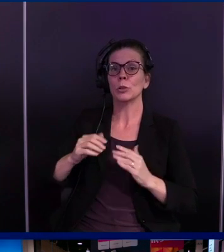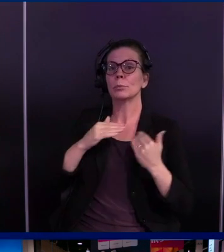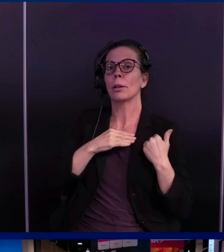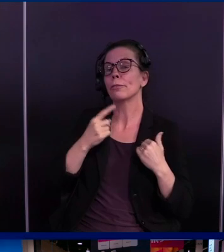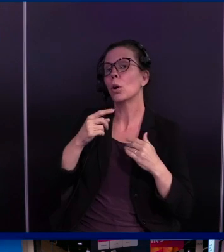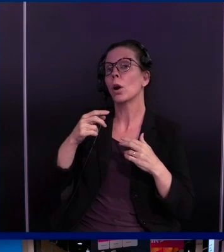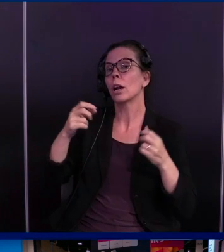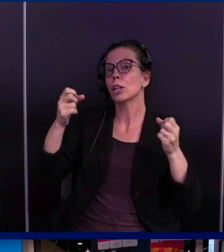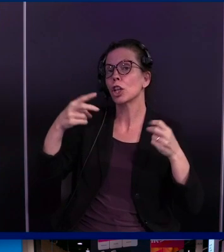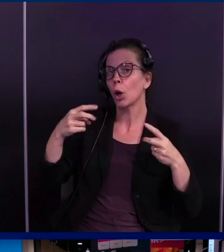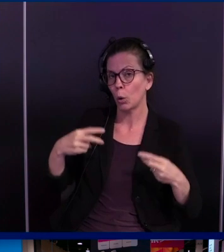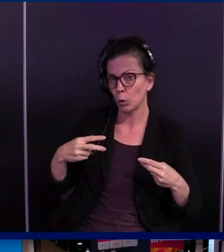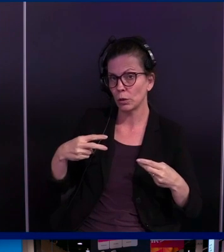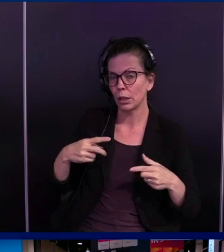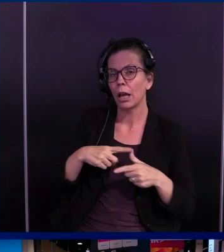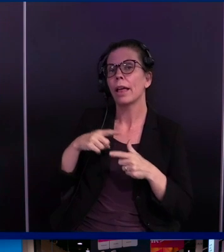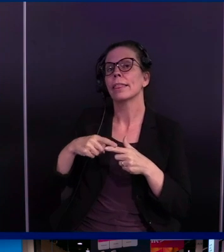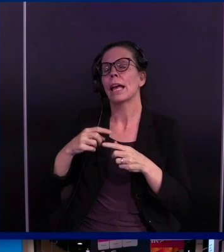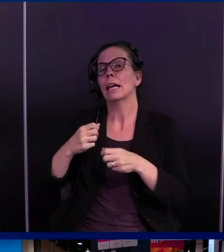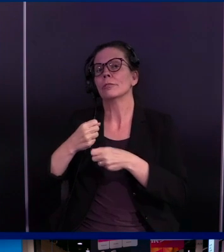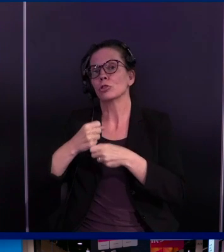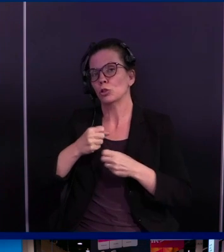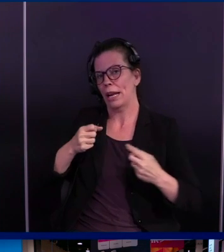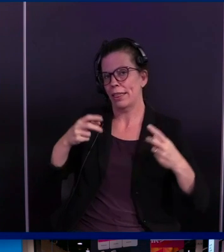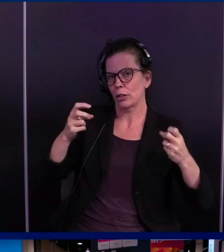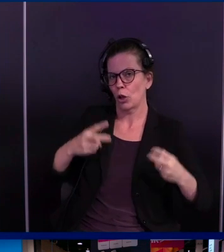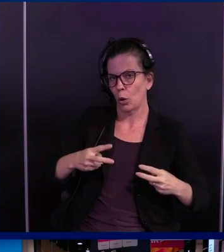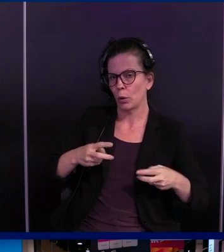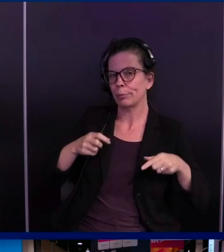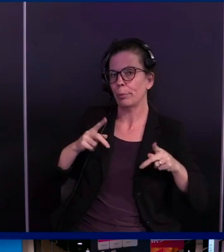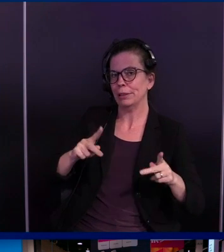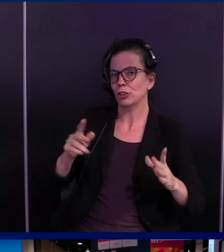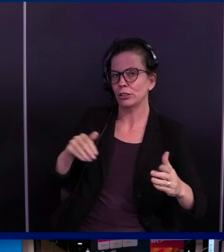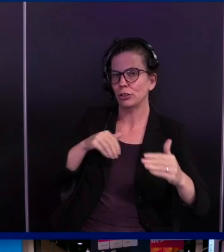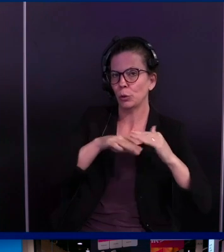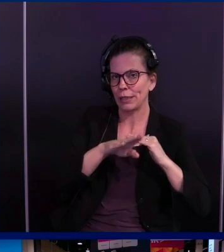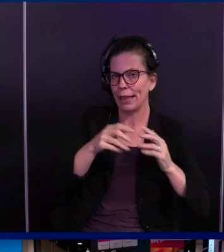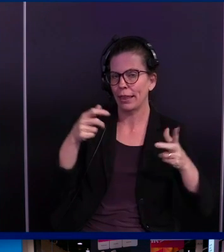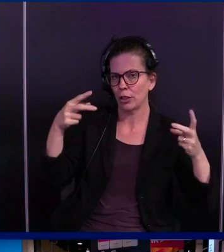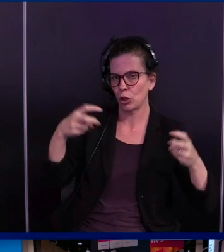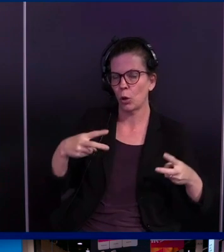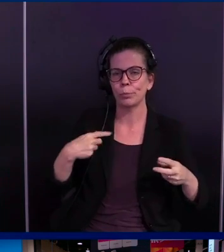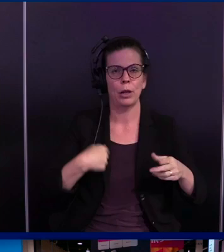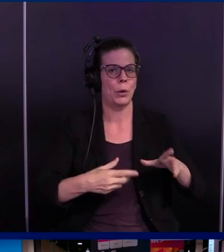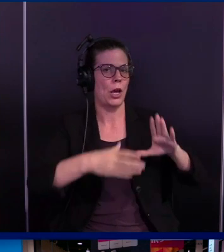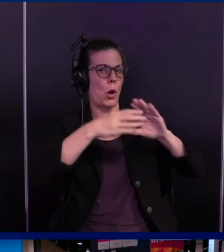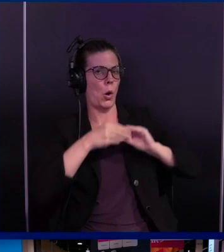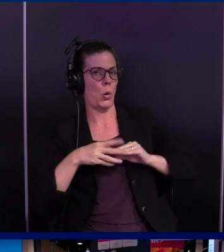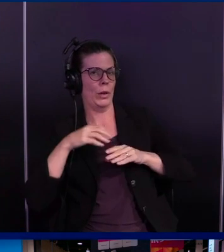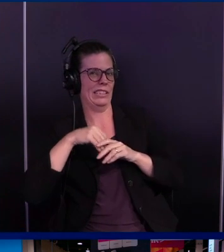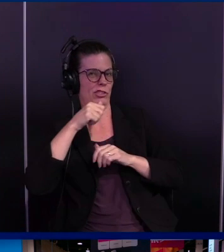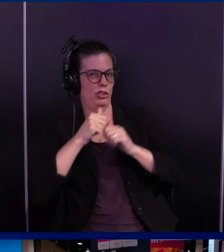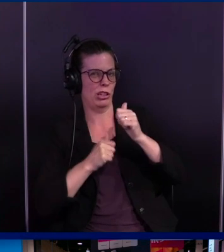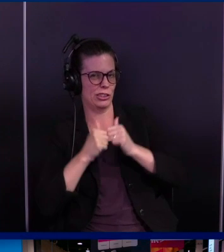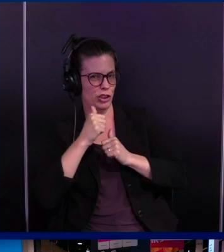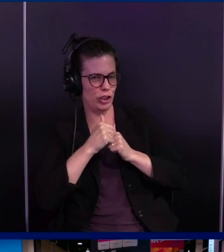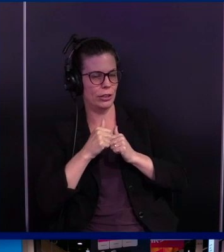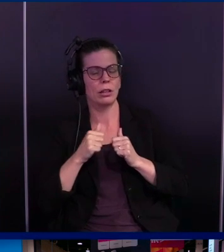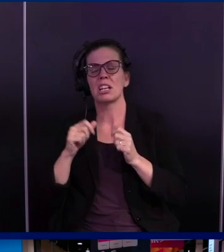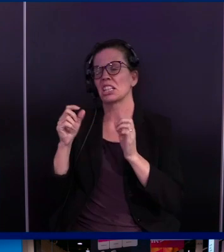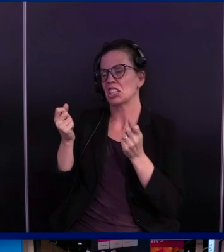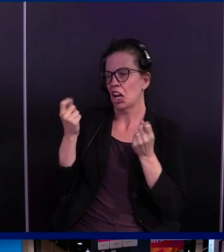code, and then provisioning the code and the permissions to get to that code and so forth, but we own the underlying infrastructure. Got Correct. it. Cool.